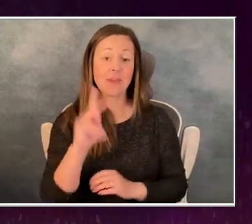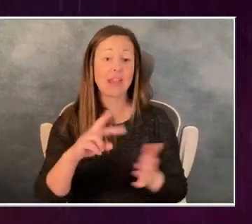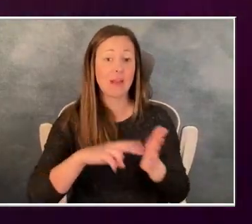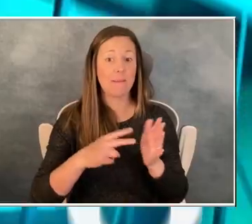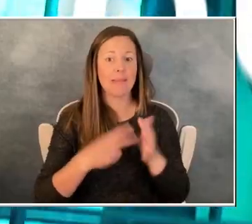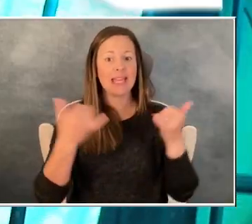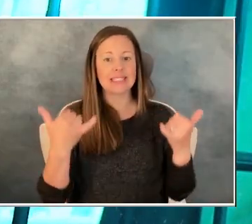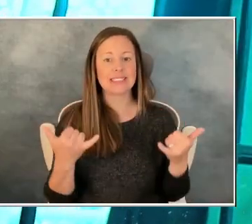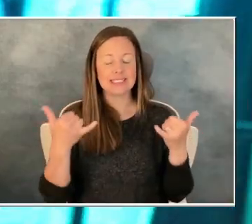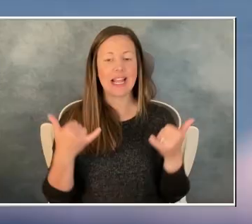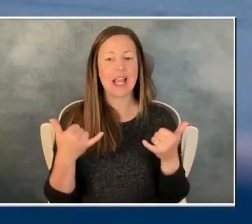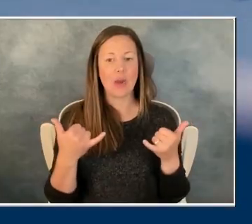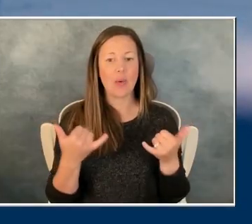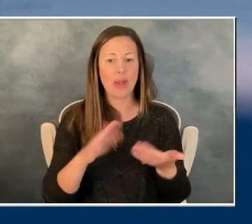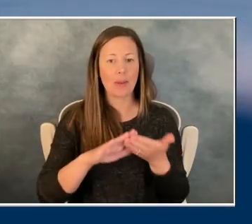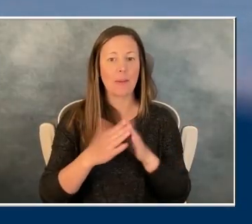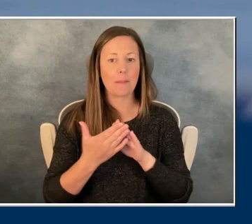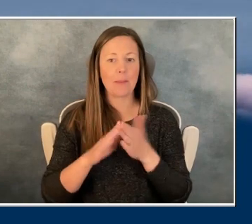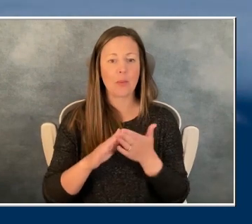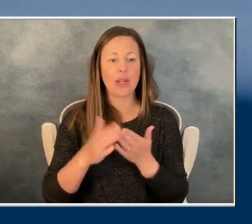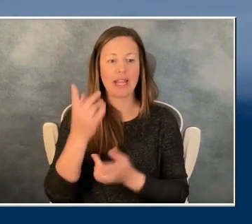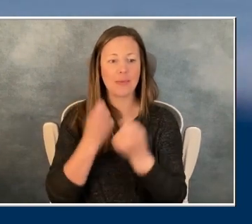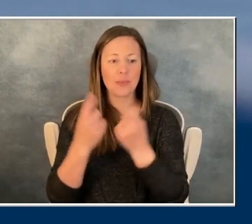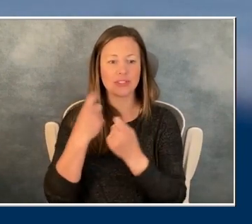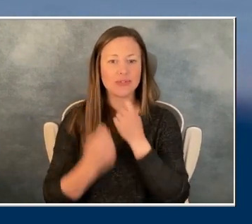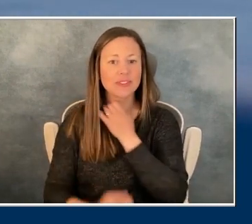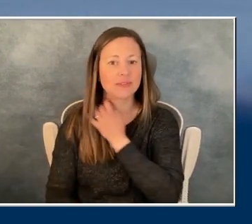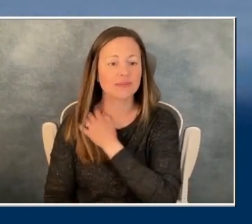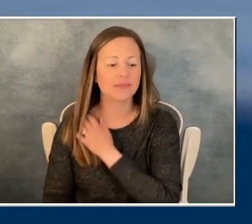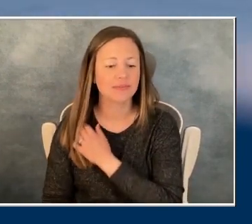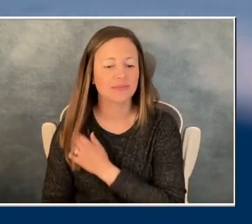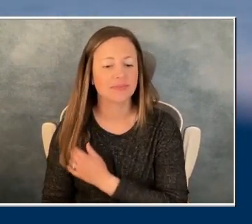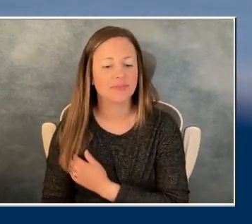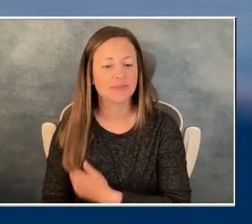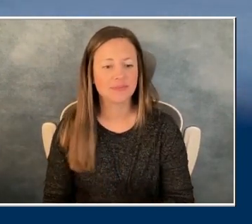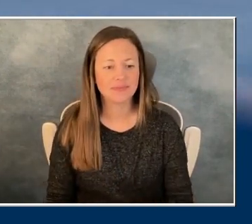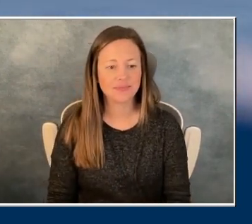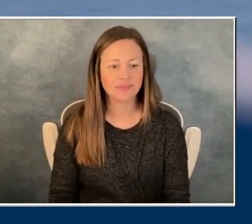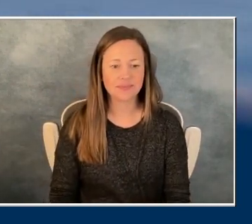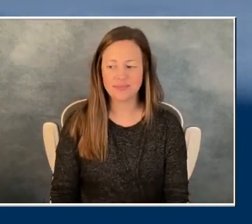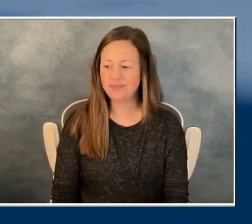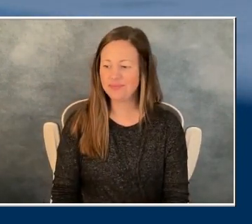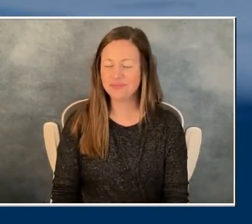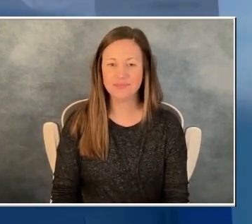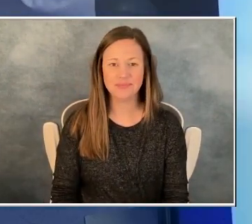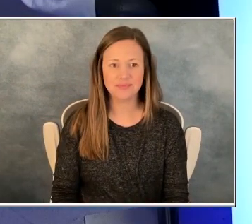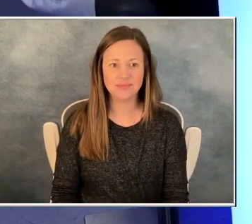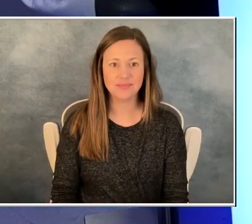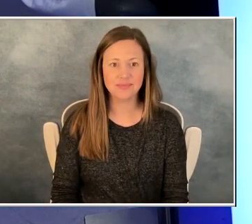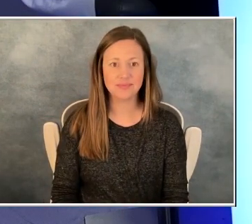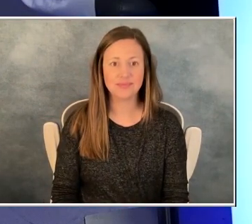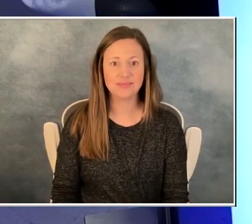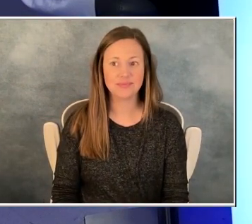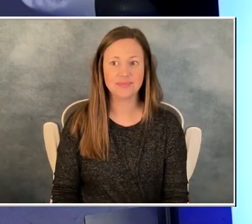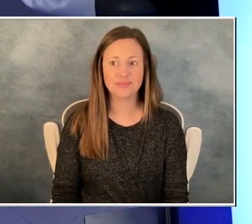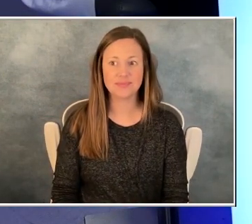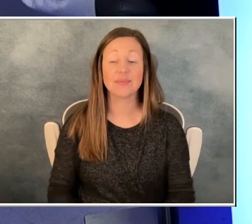get to your questions. And actually, we have a great tip. This one comes